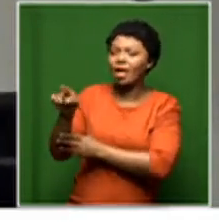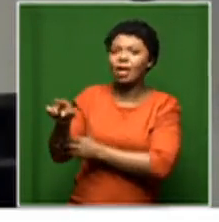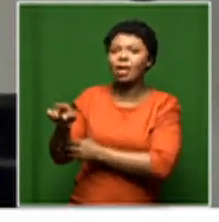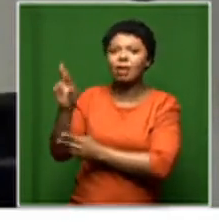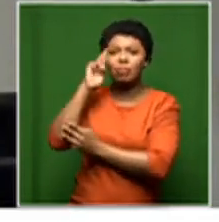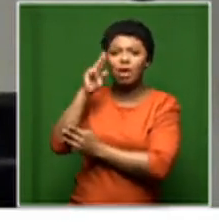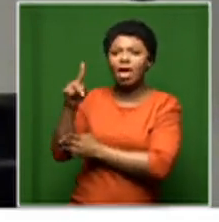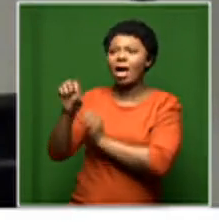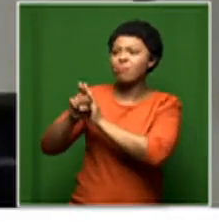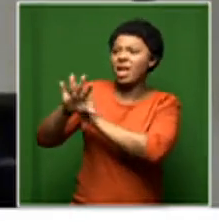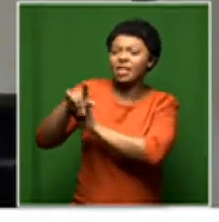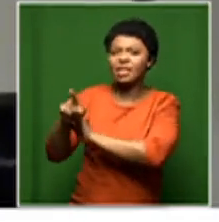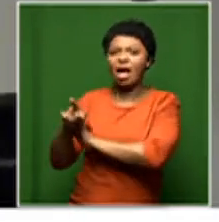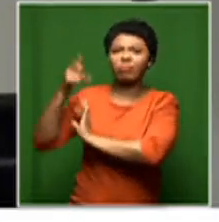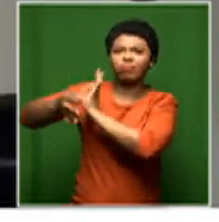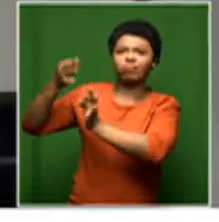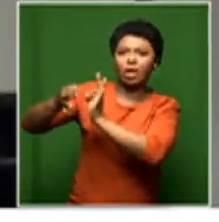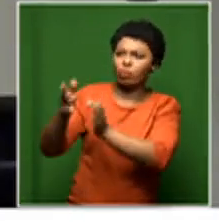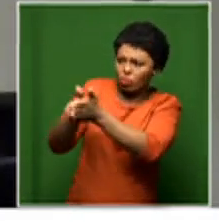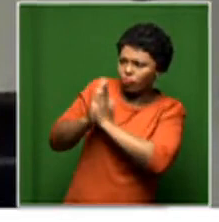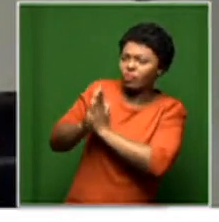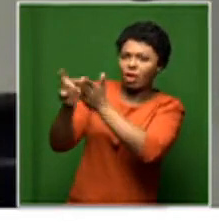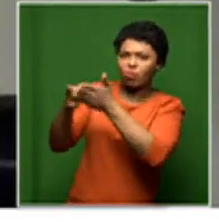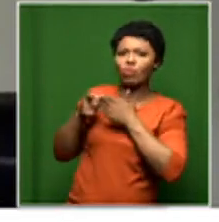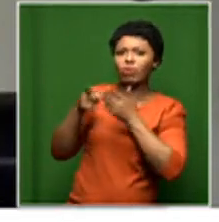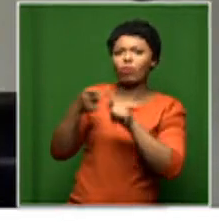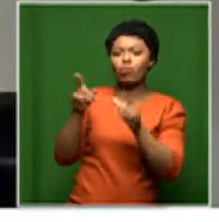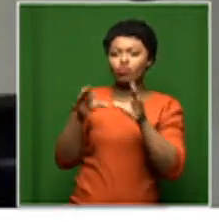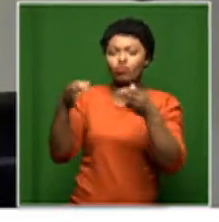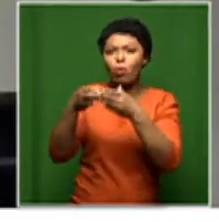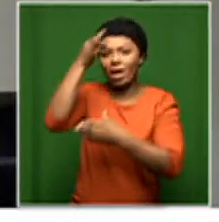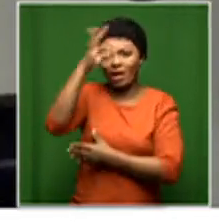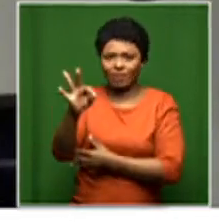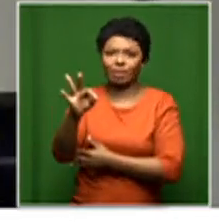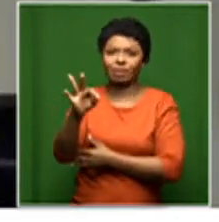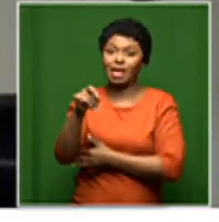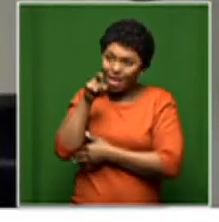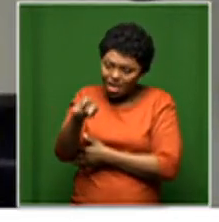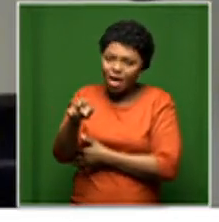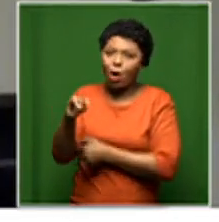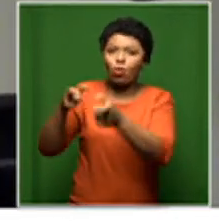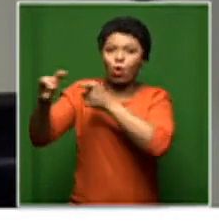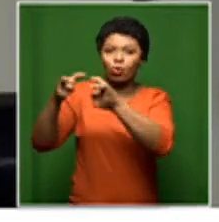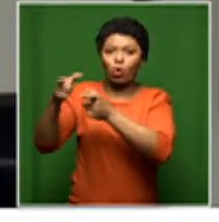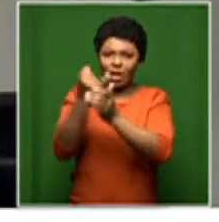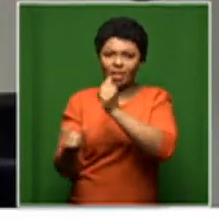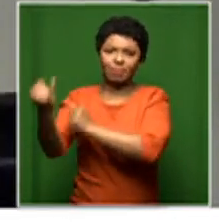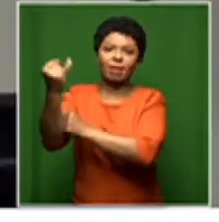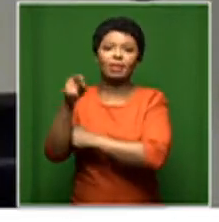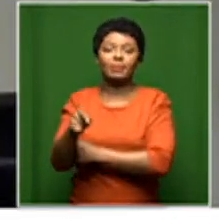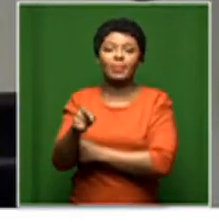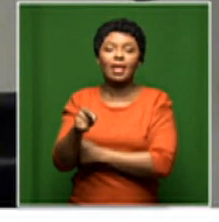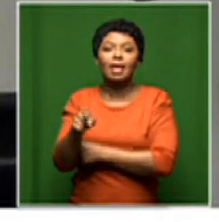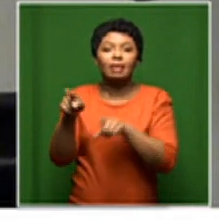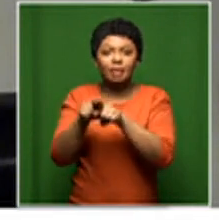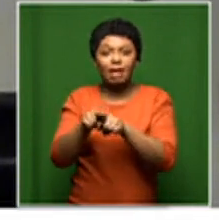sit to attention. We've requested reports from group governance, which incidentally is controlled independently.